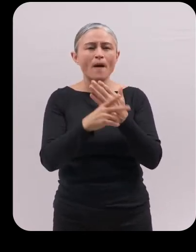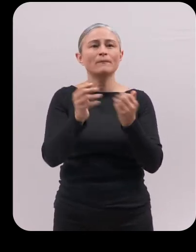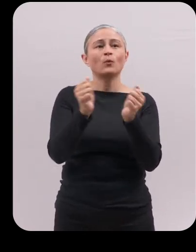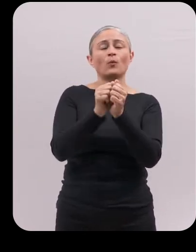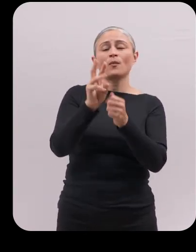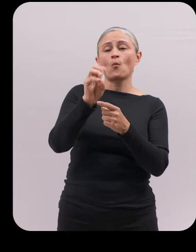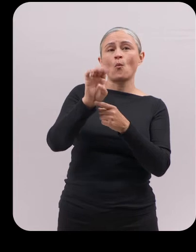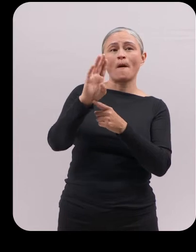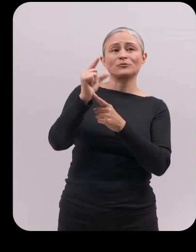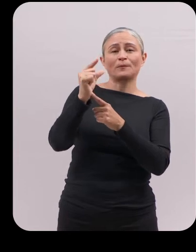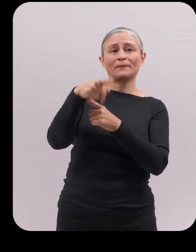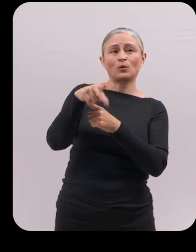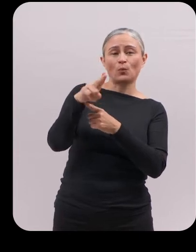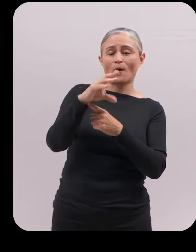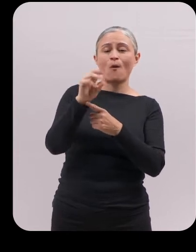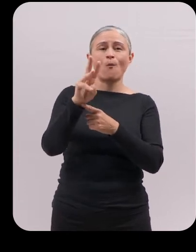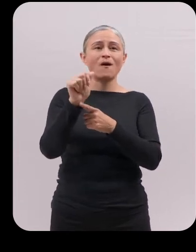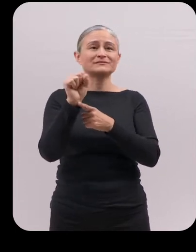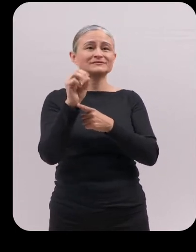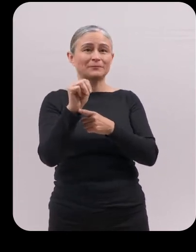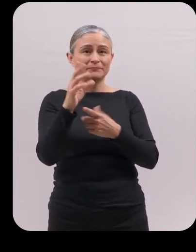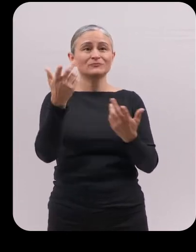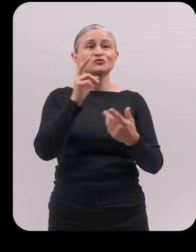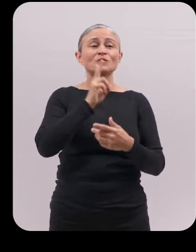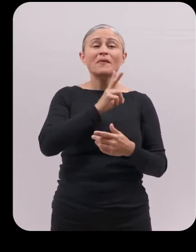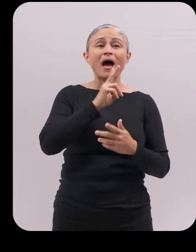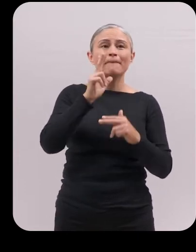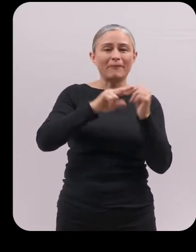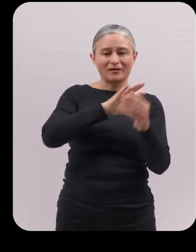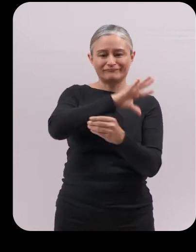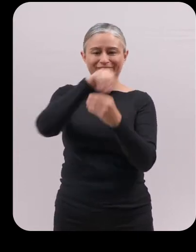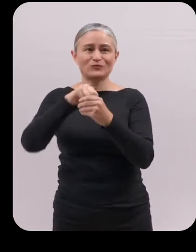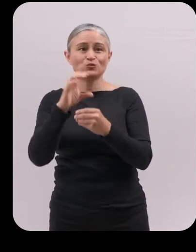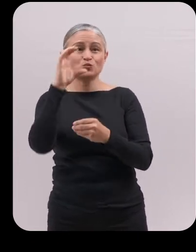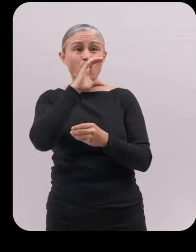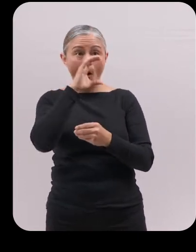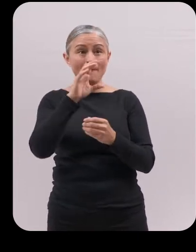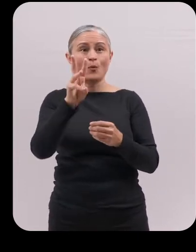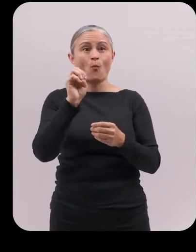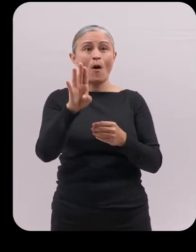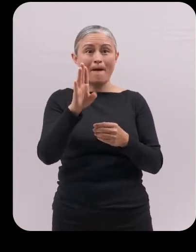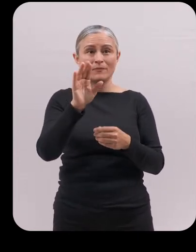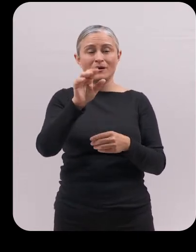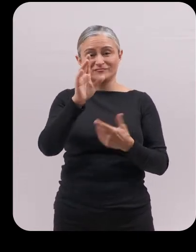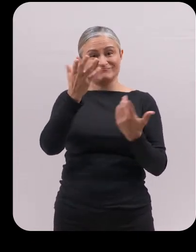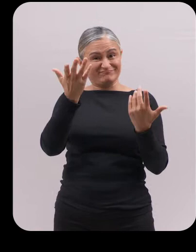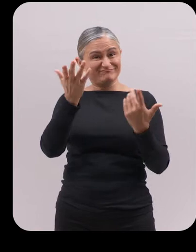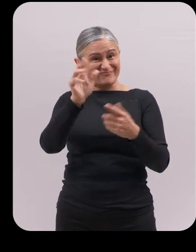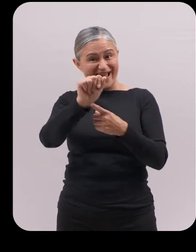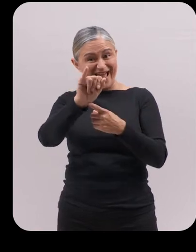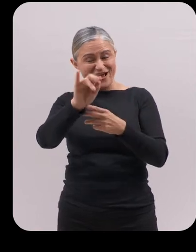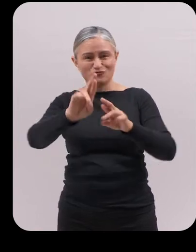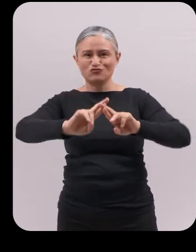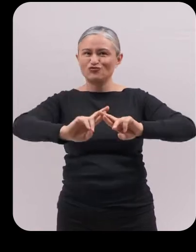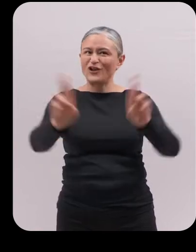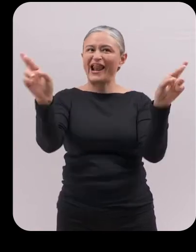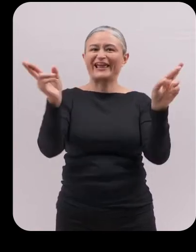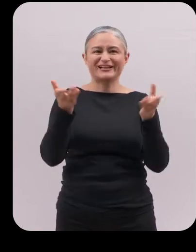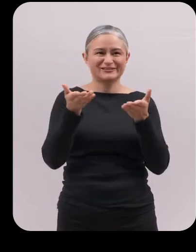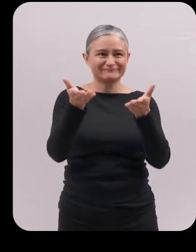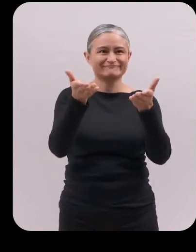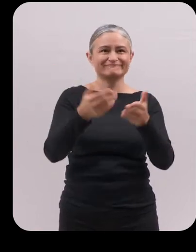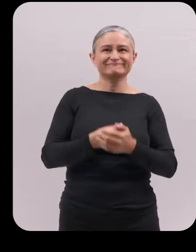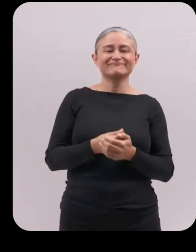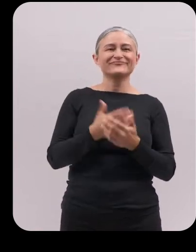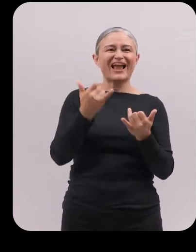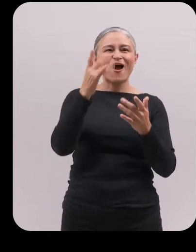With WebGPU, WASM, and Gemini built into Chrome, the web is AI ready. Let's take a quick